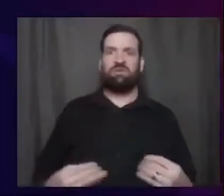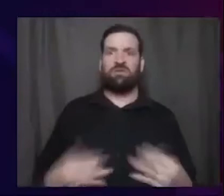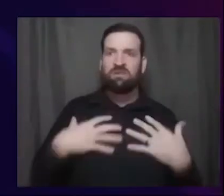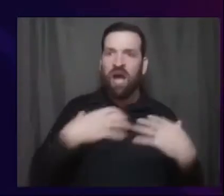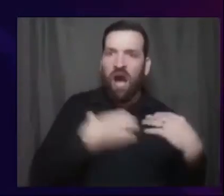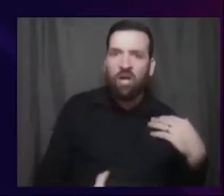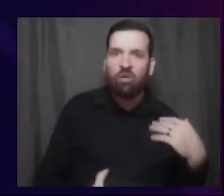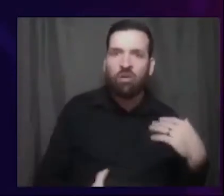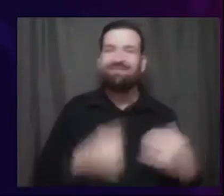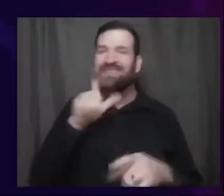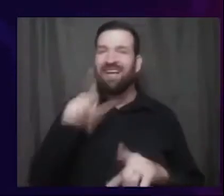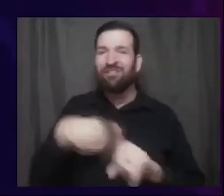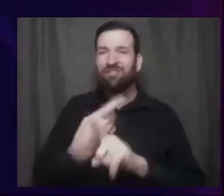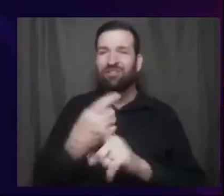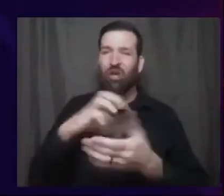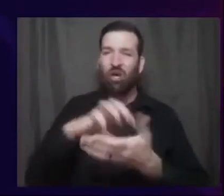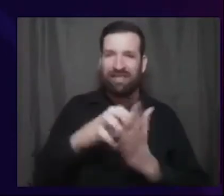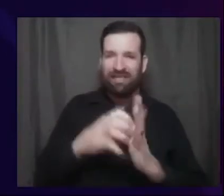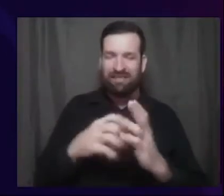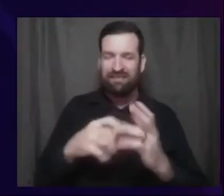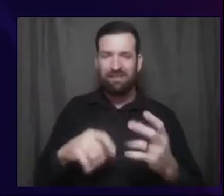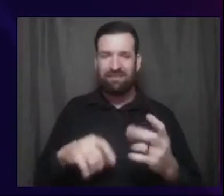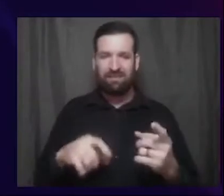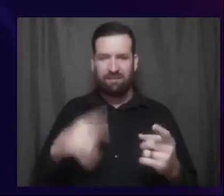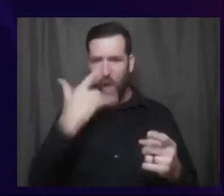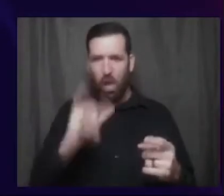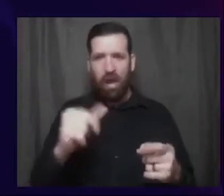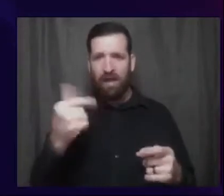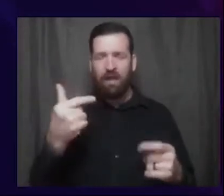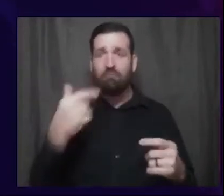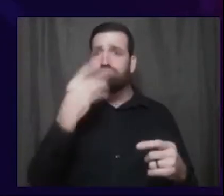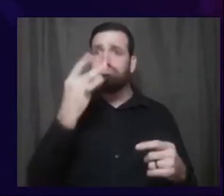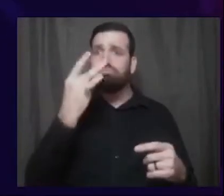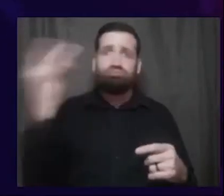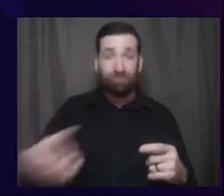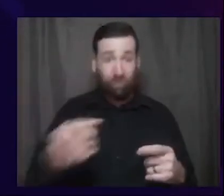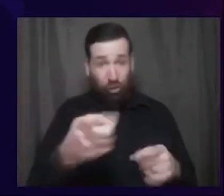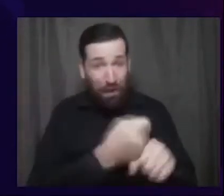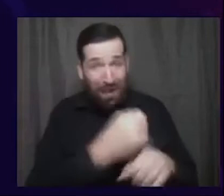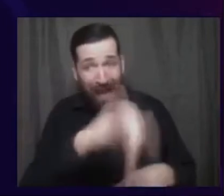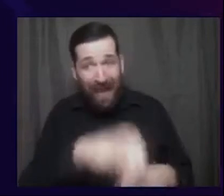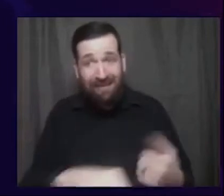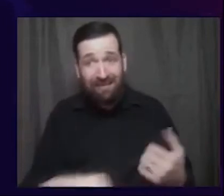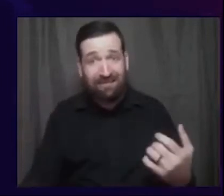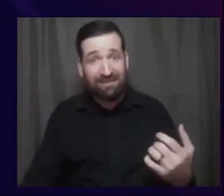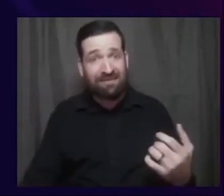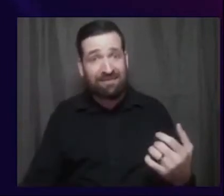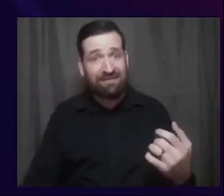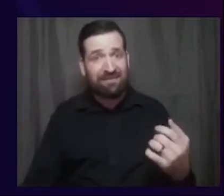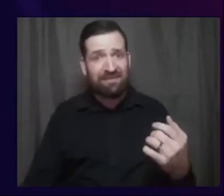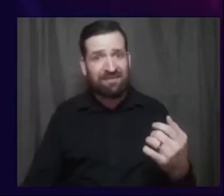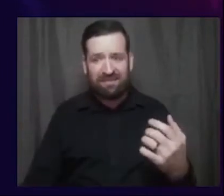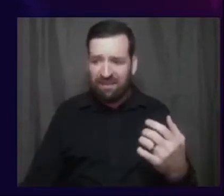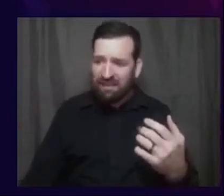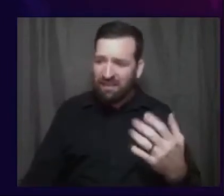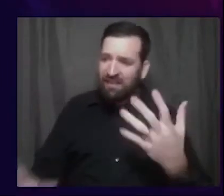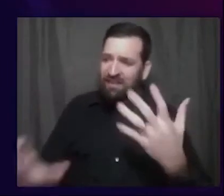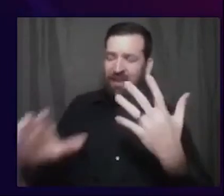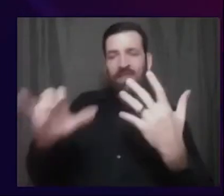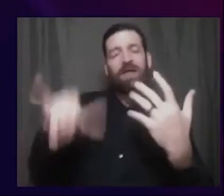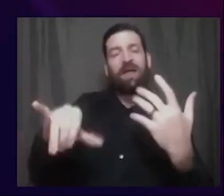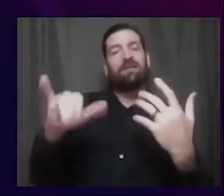the kitchen. These look like gourmet restaurant. You made that? Yeah, yeah, we made it. How did you learn so to this cook was like all that? like, I love to